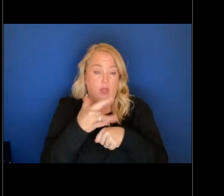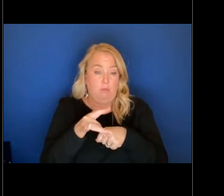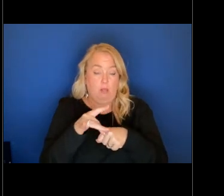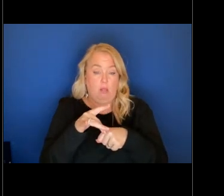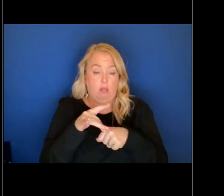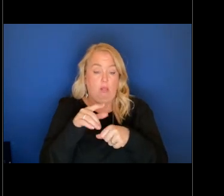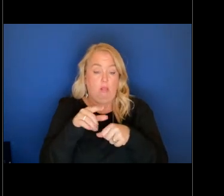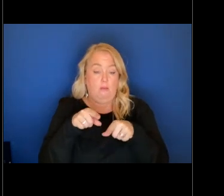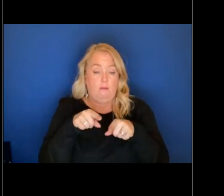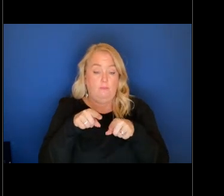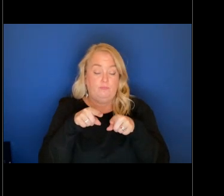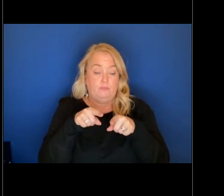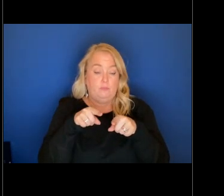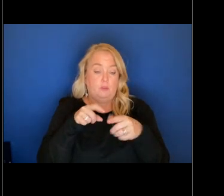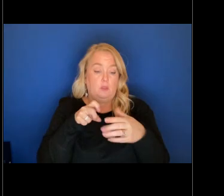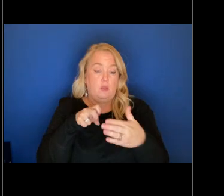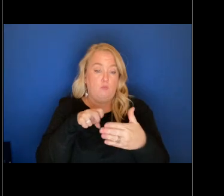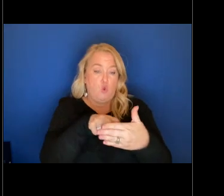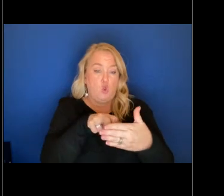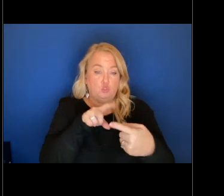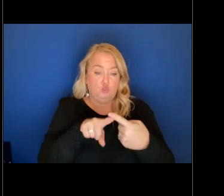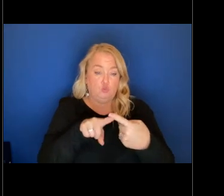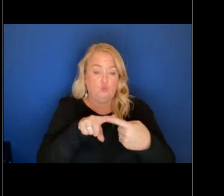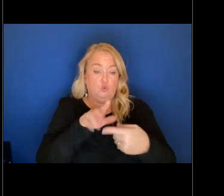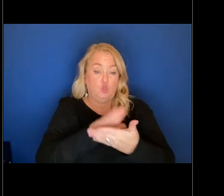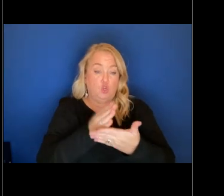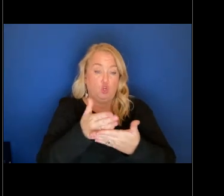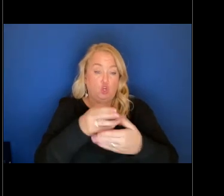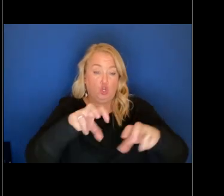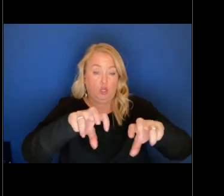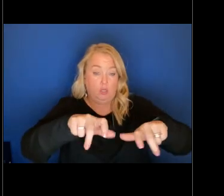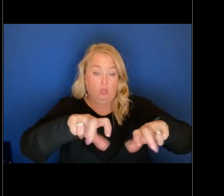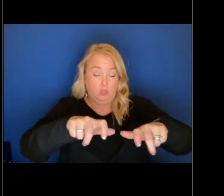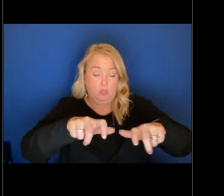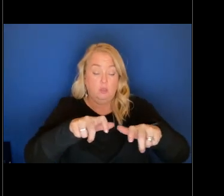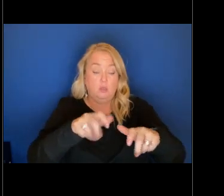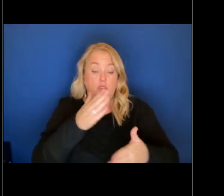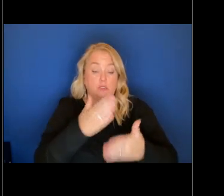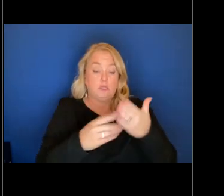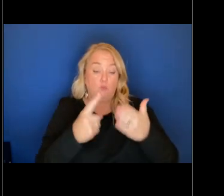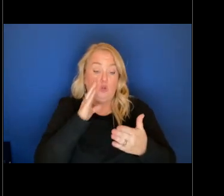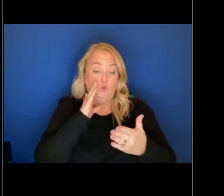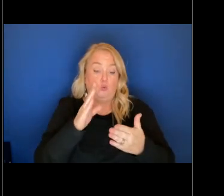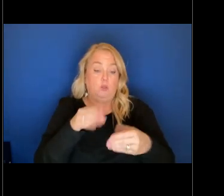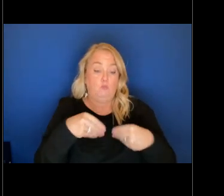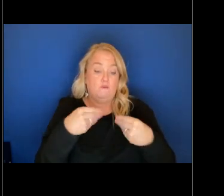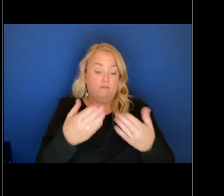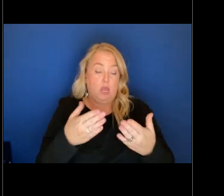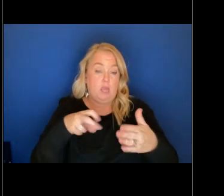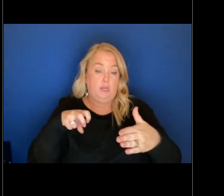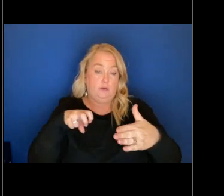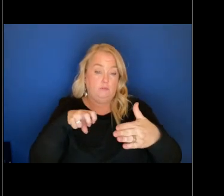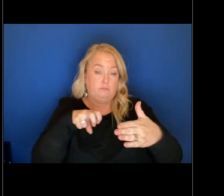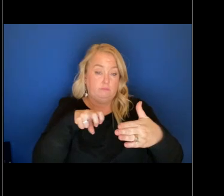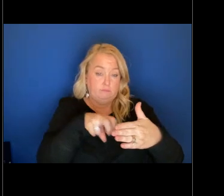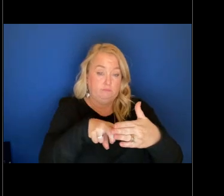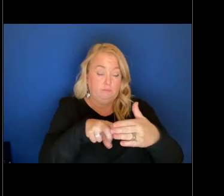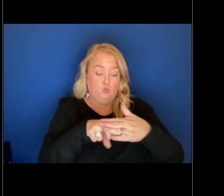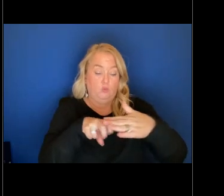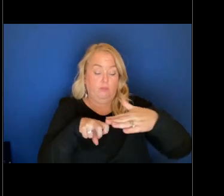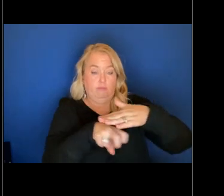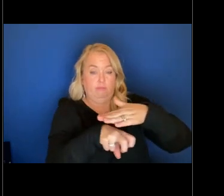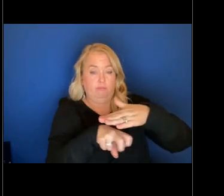a cooktop, for example, somebody provides a forward approach with knee space that